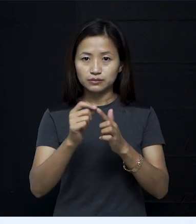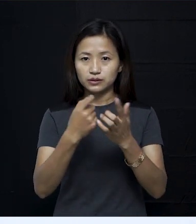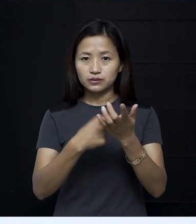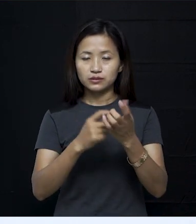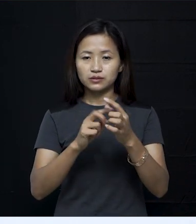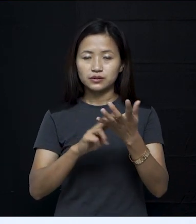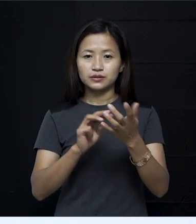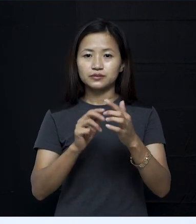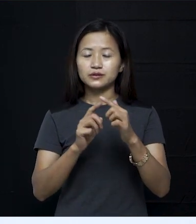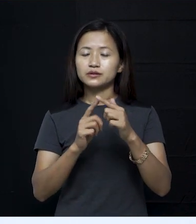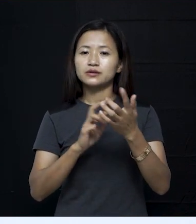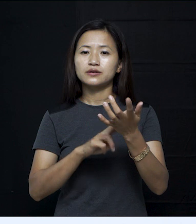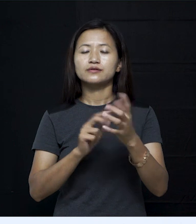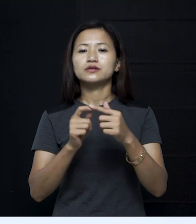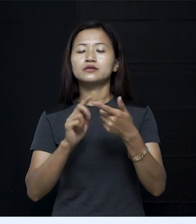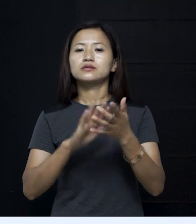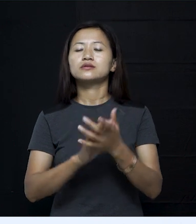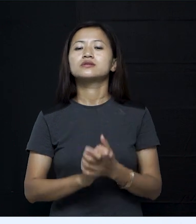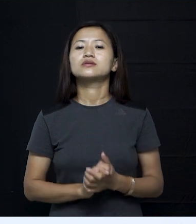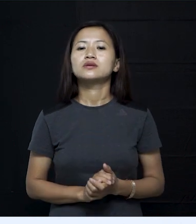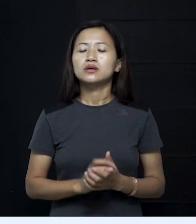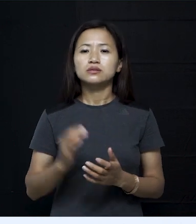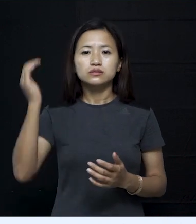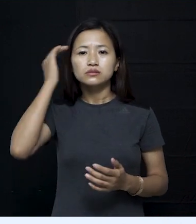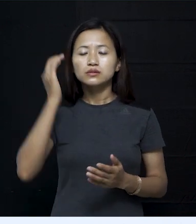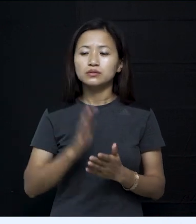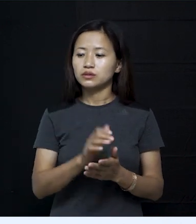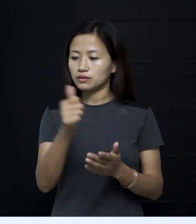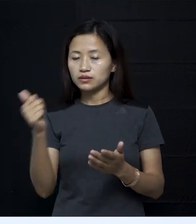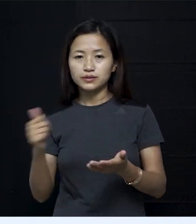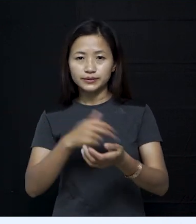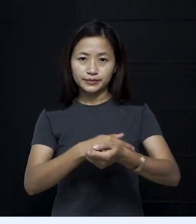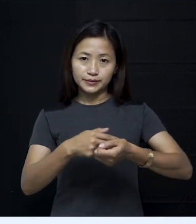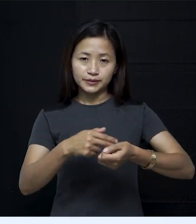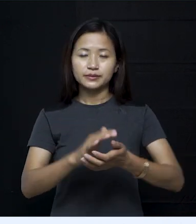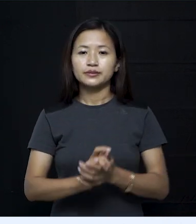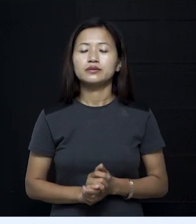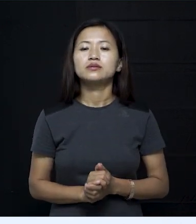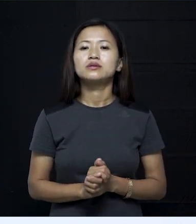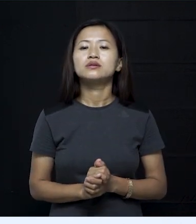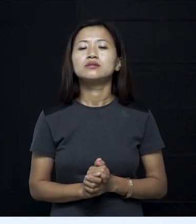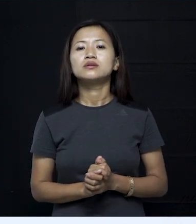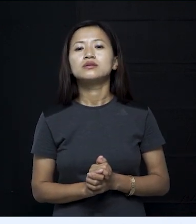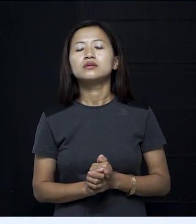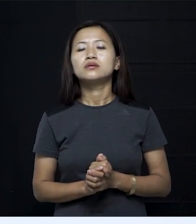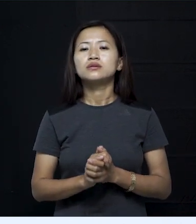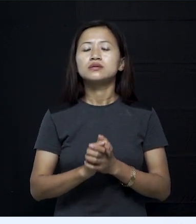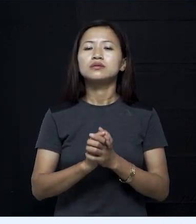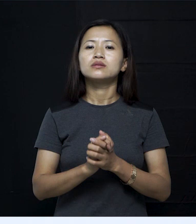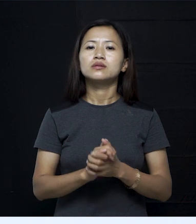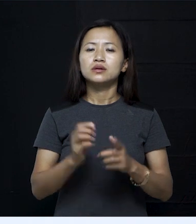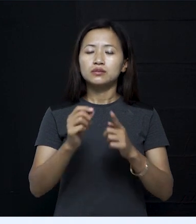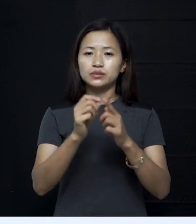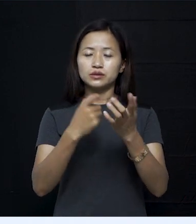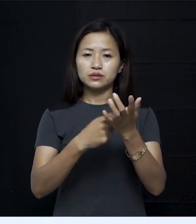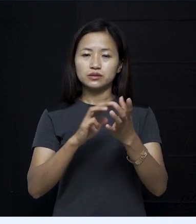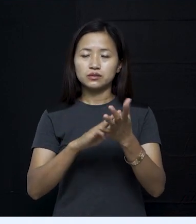as primitive, okay. The first farming is called as the primitive. Now when we